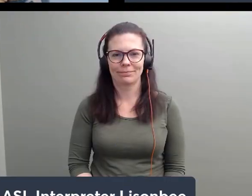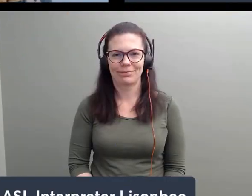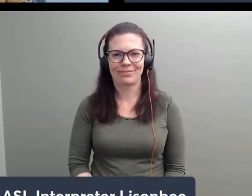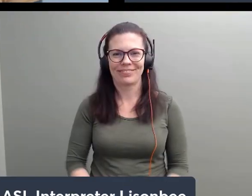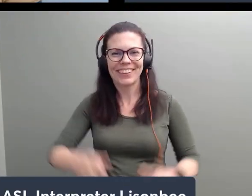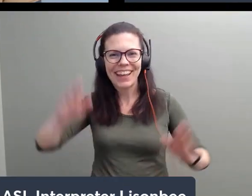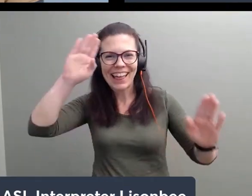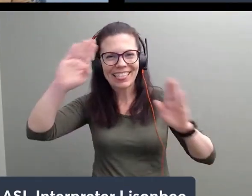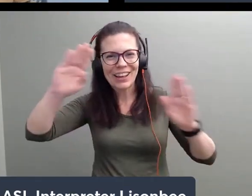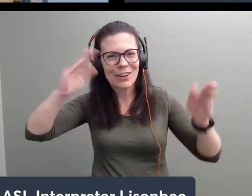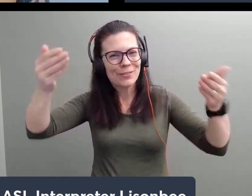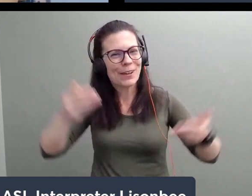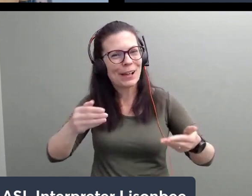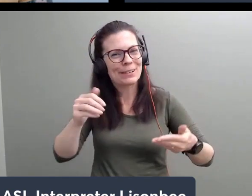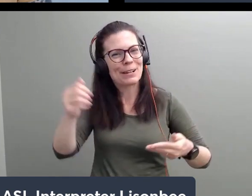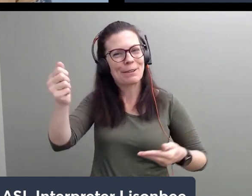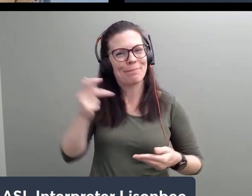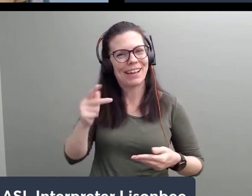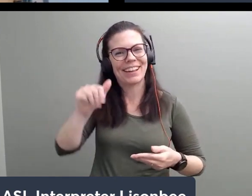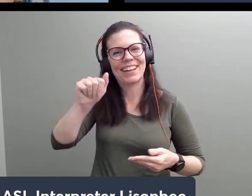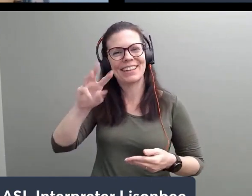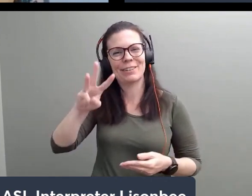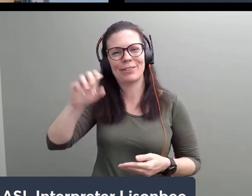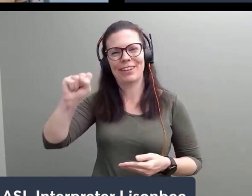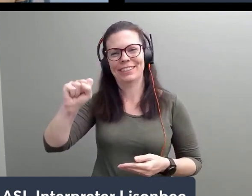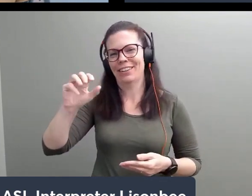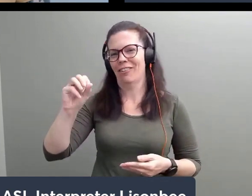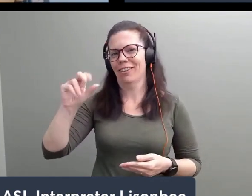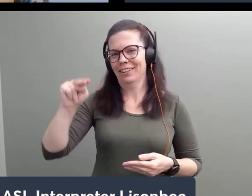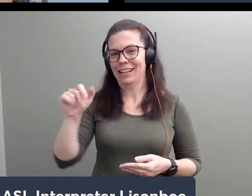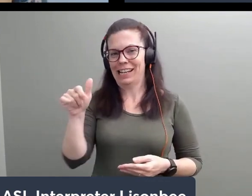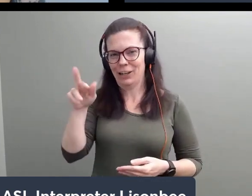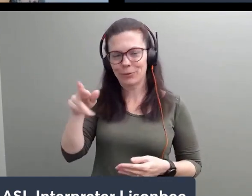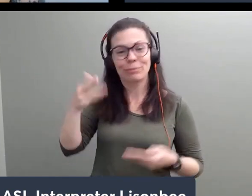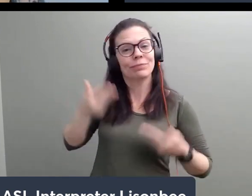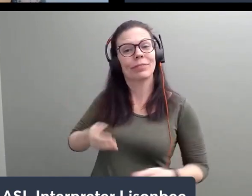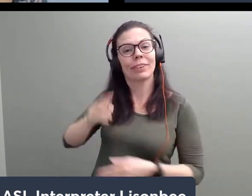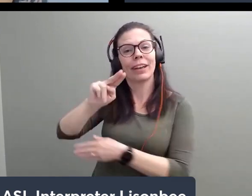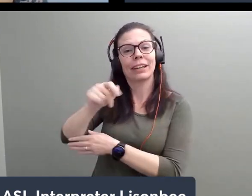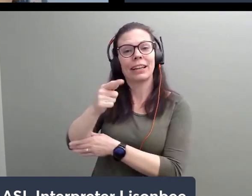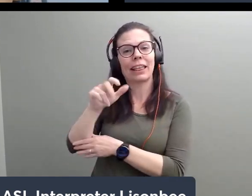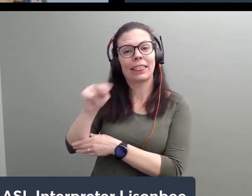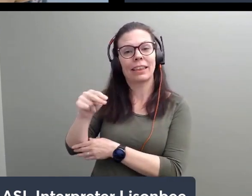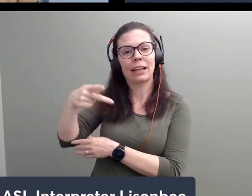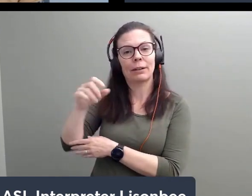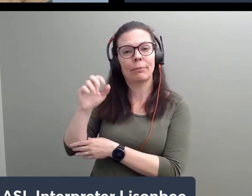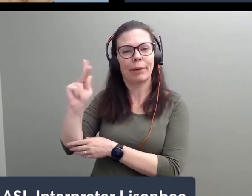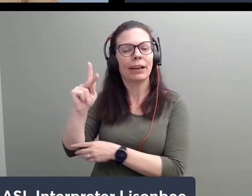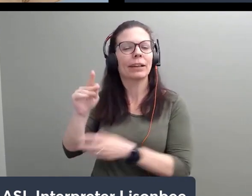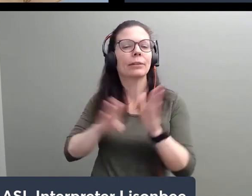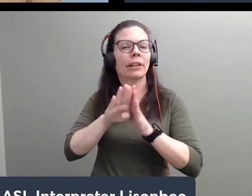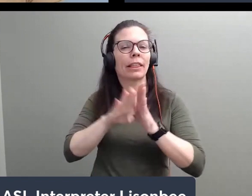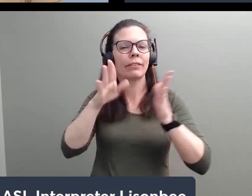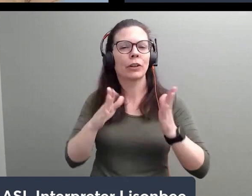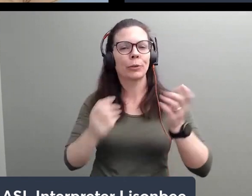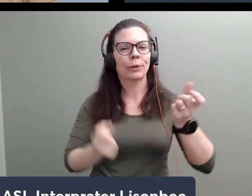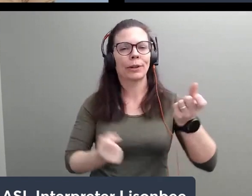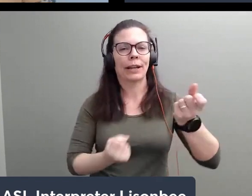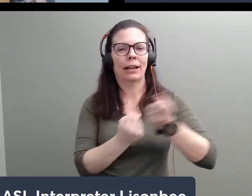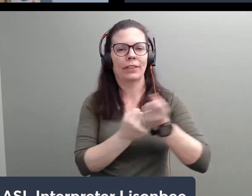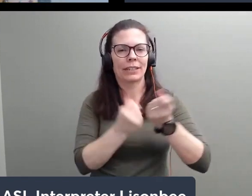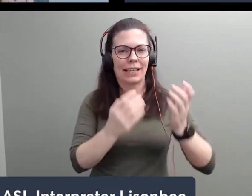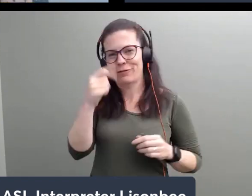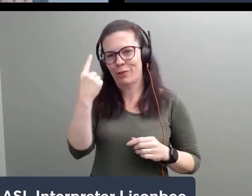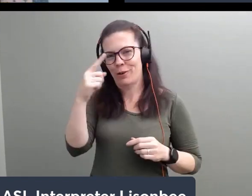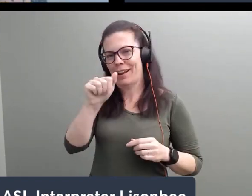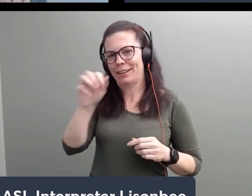Hello and welcome back to AWS On Air, everyone. My name is Nathan Peck. I'm a developer advocate for AWS, and today I'm